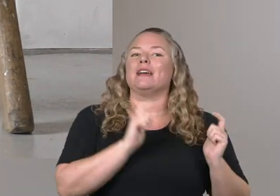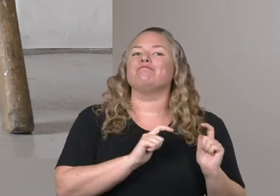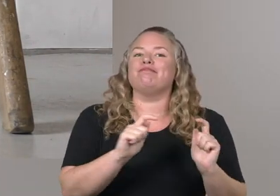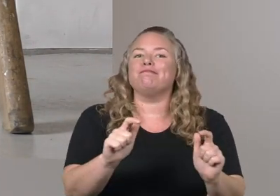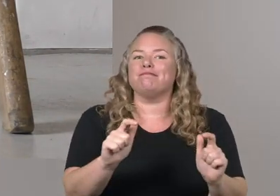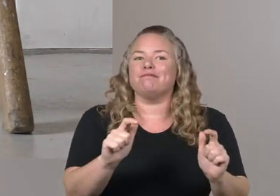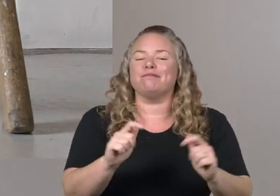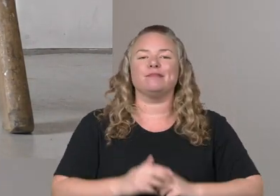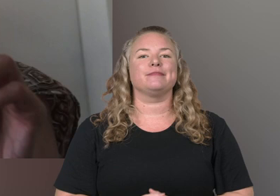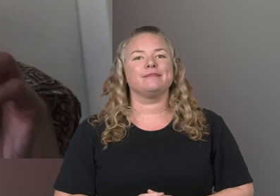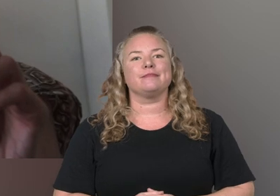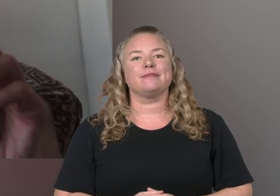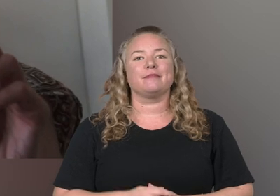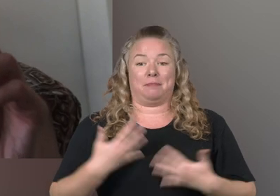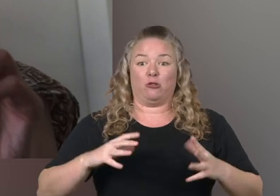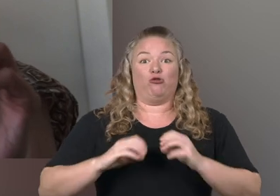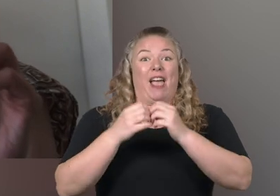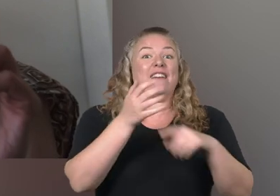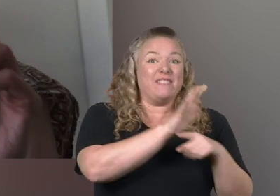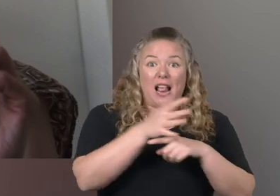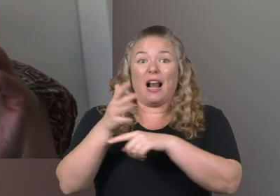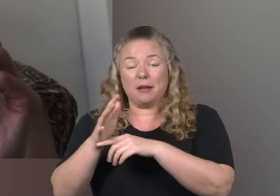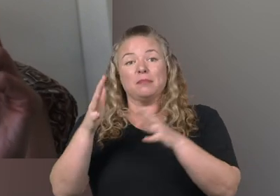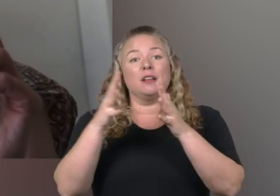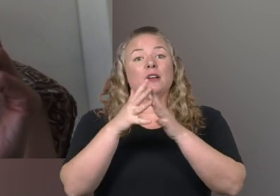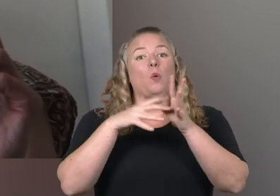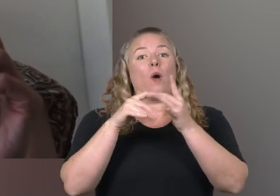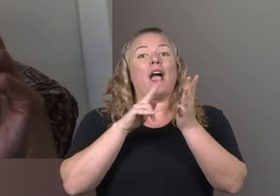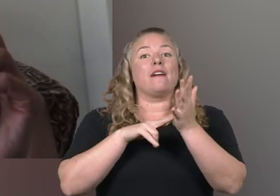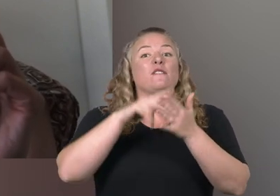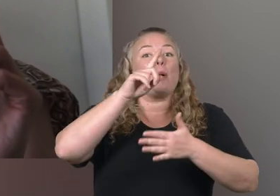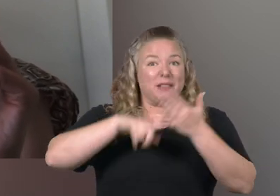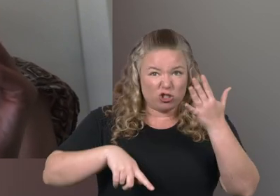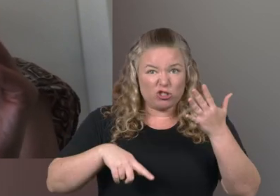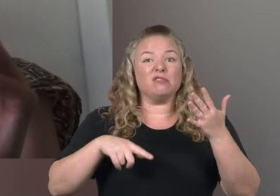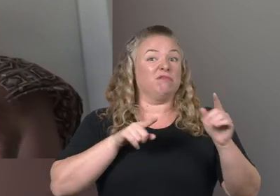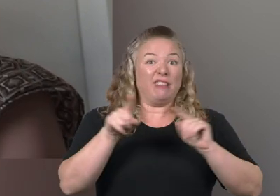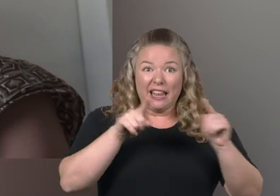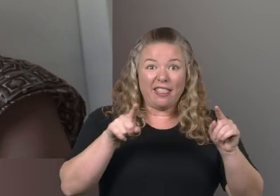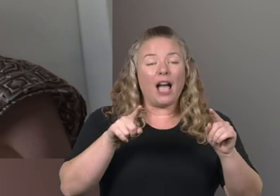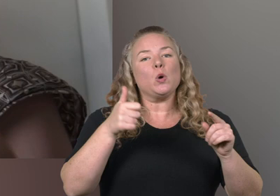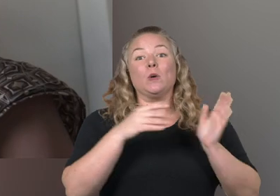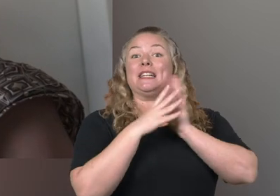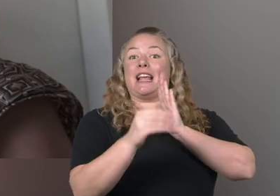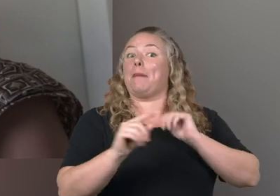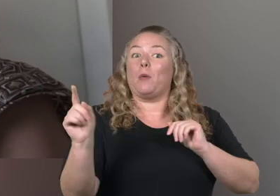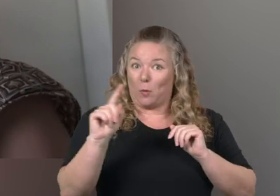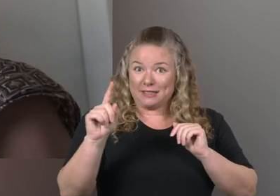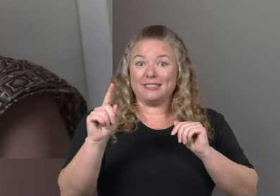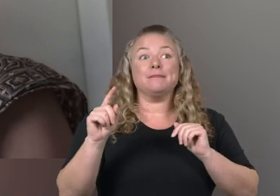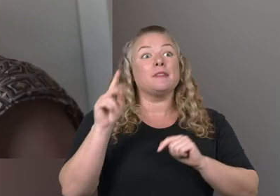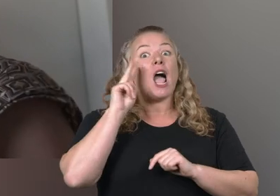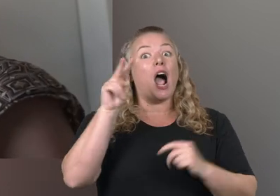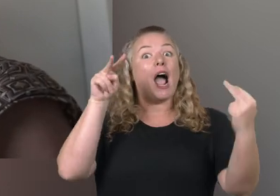it's going to be an issue, I think. The film that I made for the WAWAV Commission is a very good demonstration of